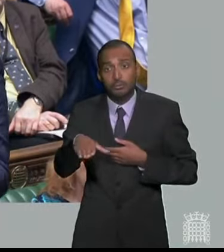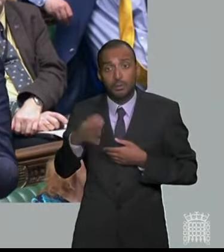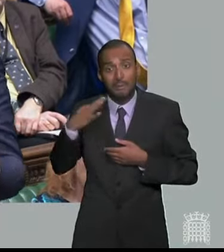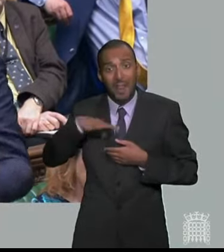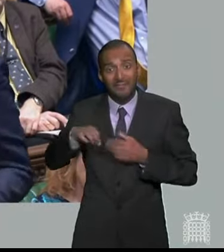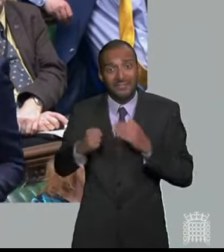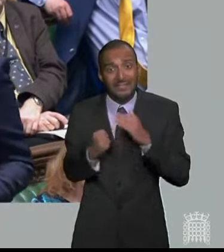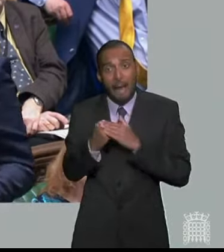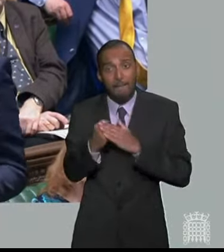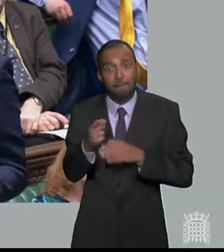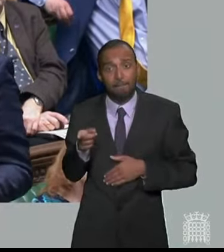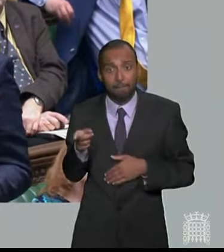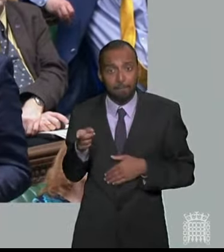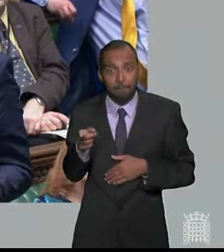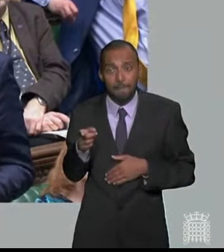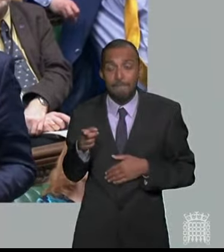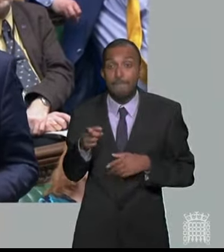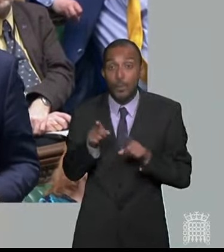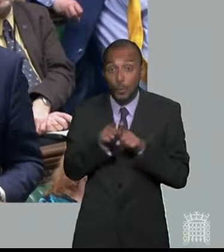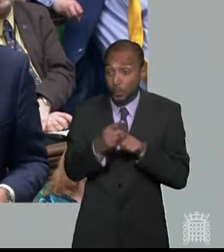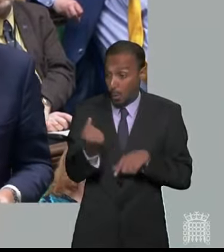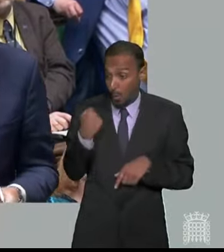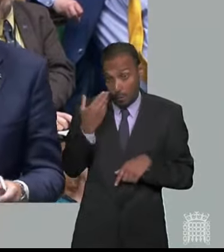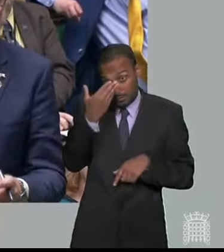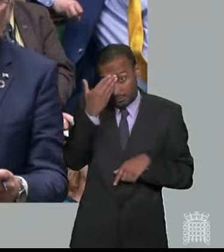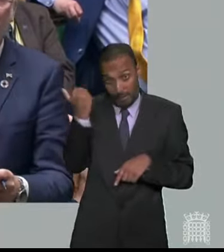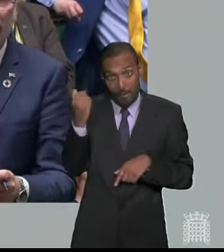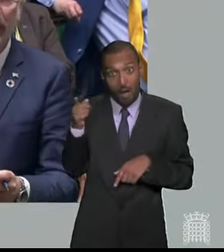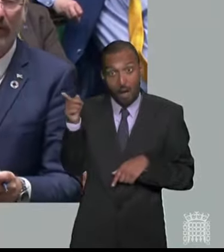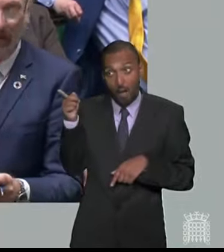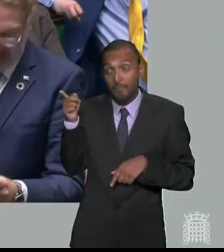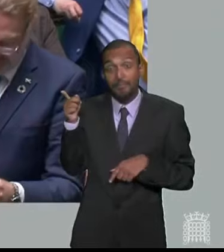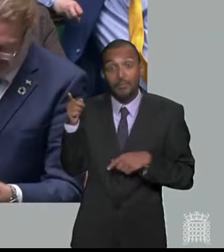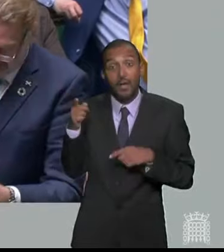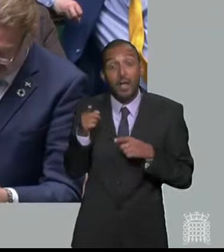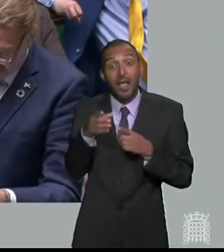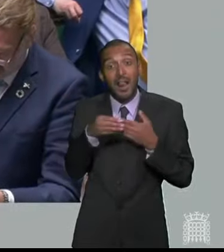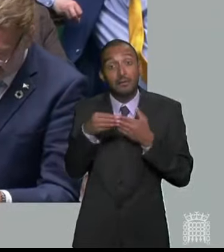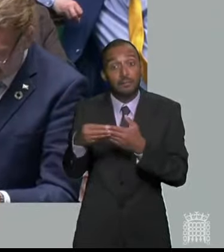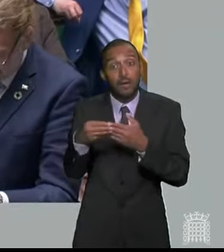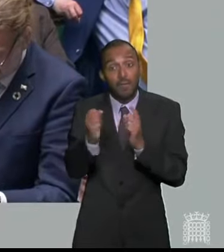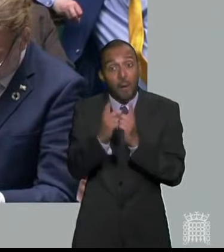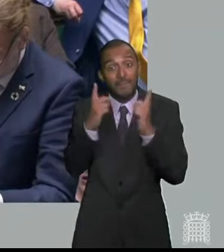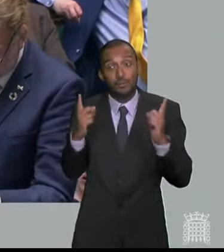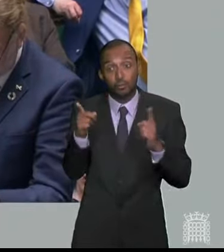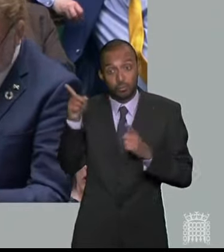we have learned over the summer the Leader of the Opposition is an enthusiastic supporter of these Tory